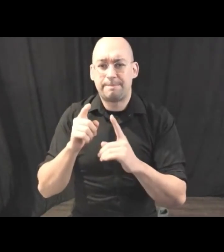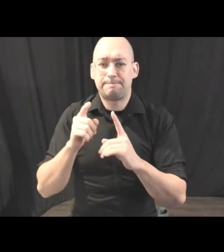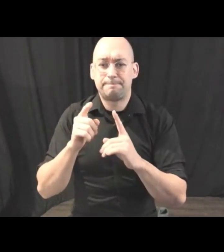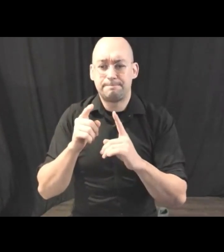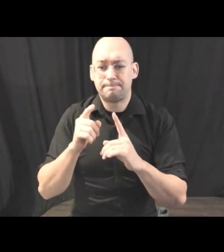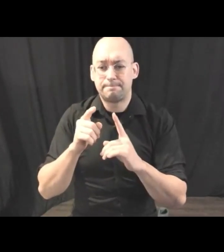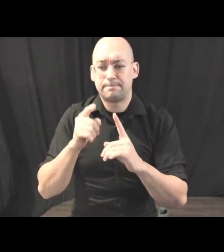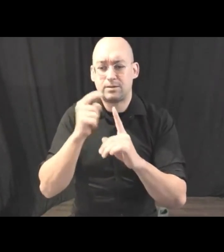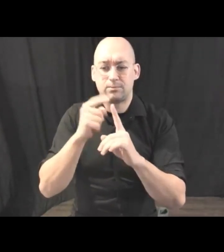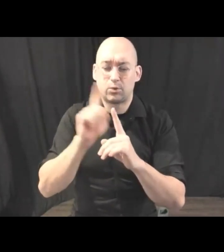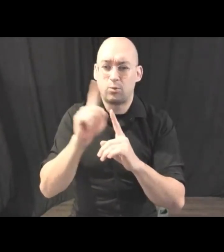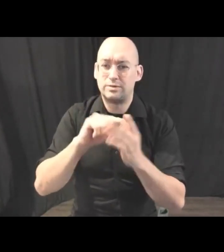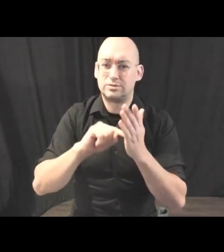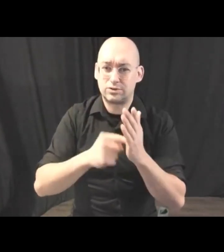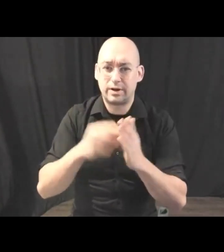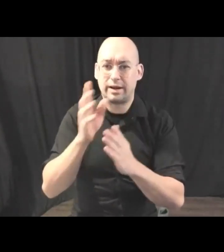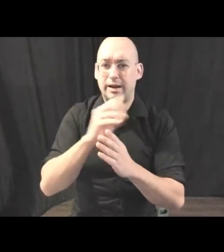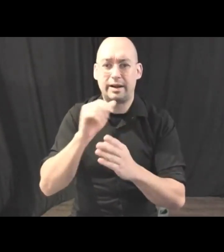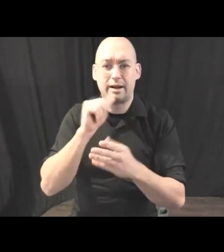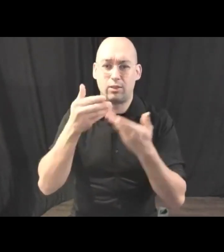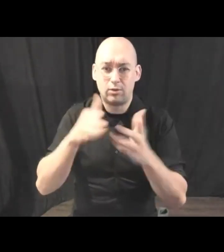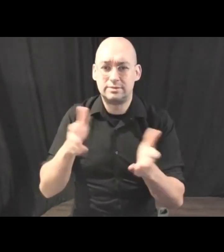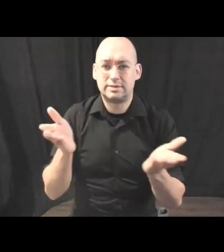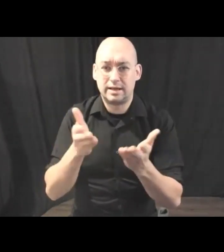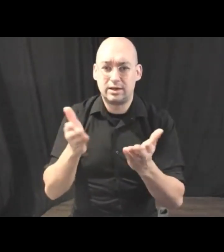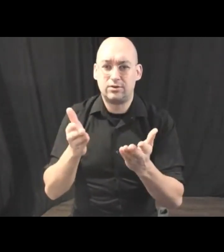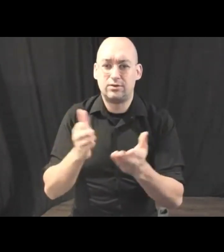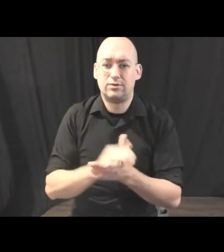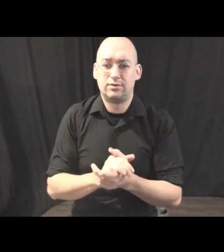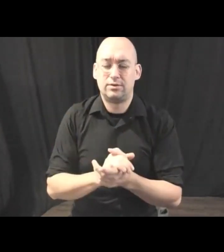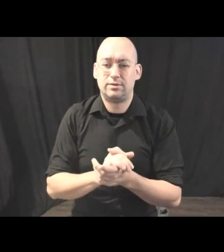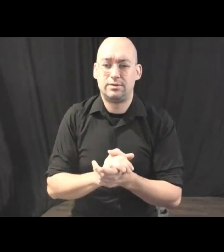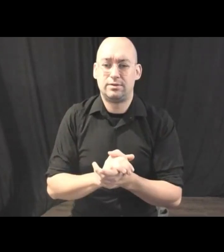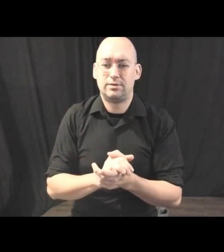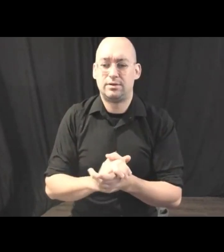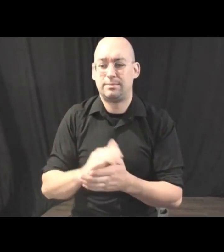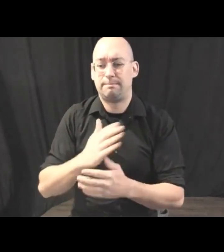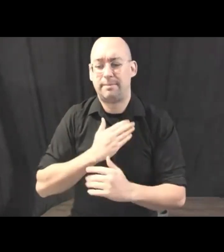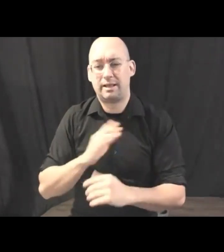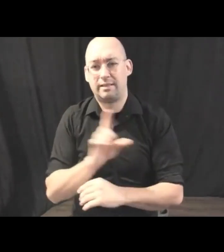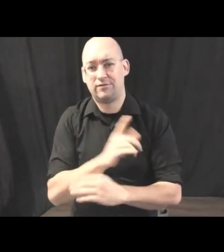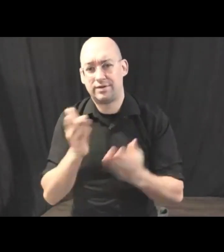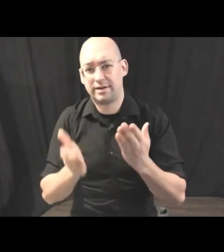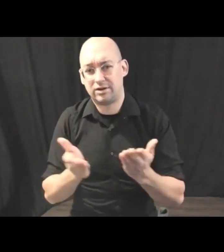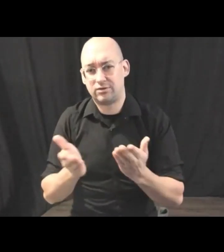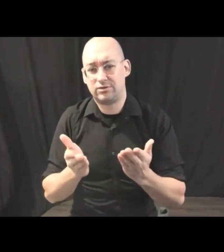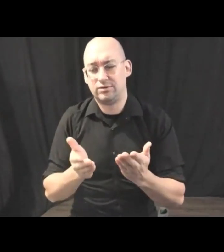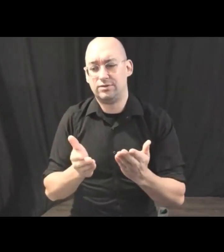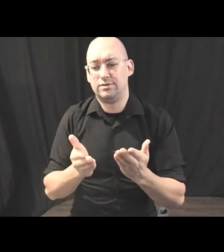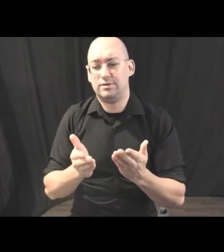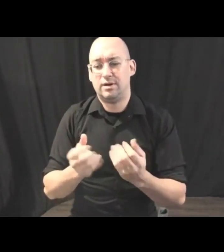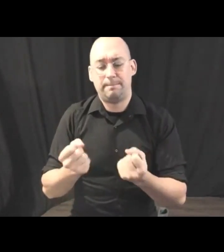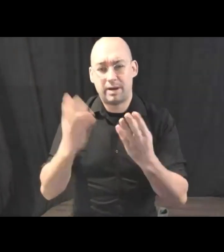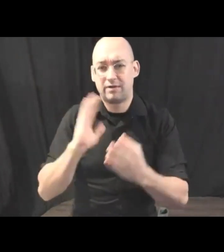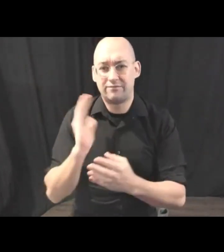this has started, and not to be lost here as Kim McCoy waved to my left here. So many of us have been in this